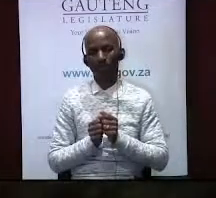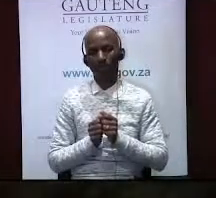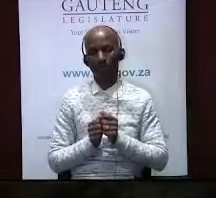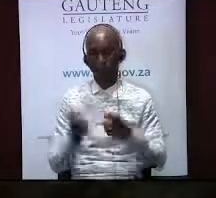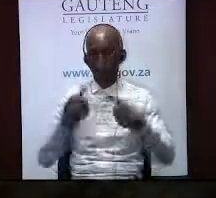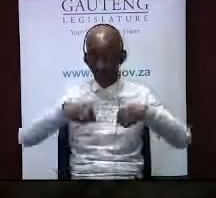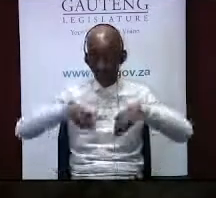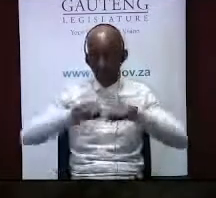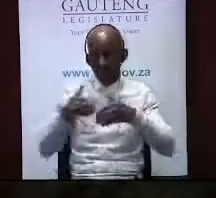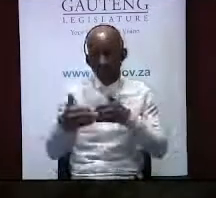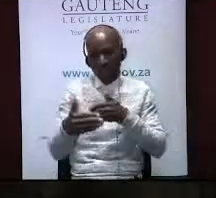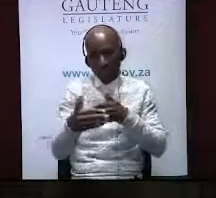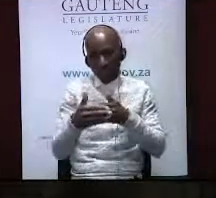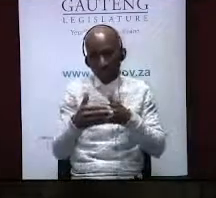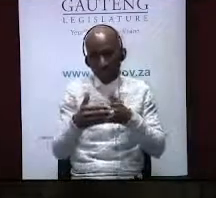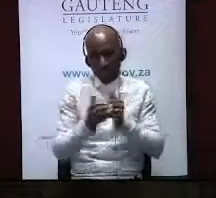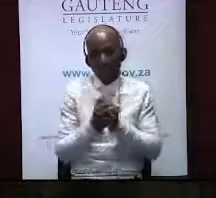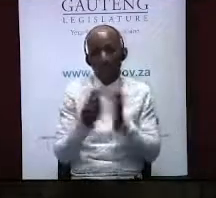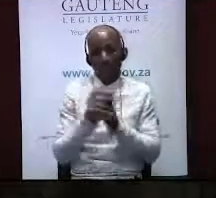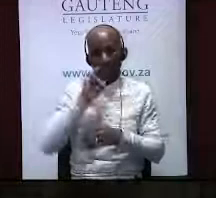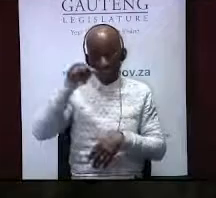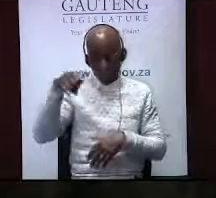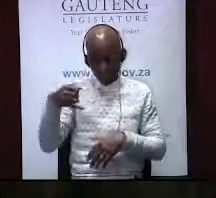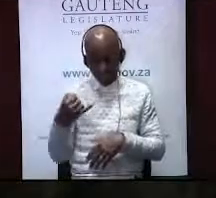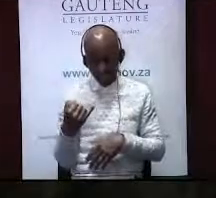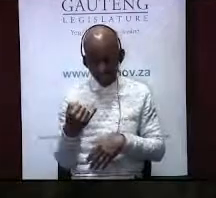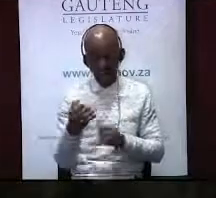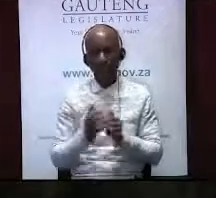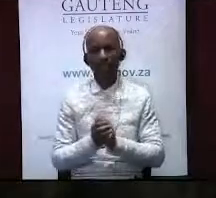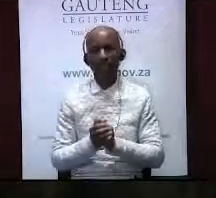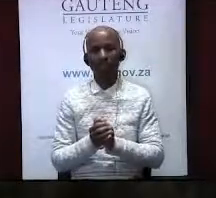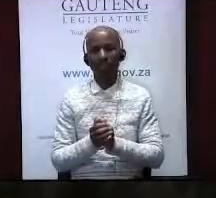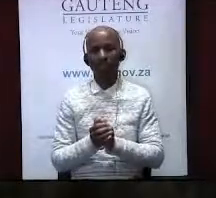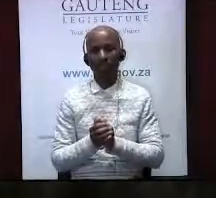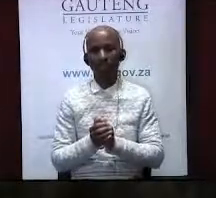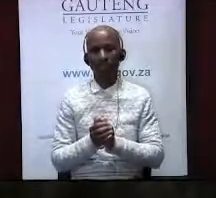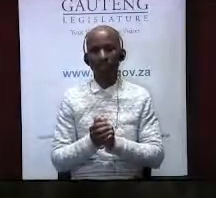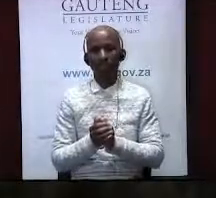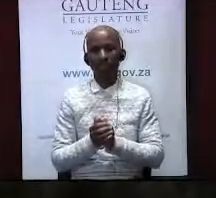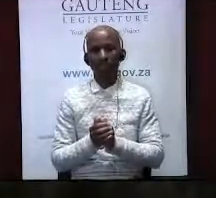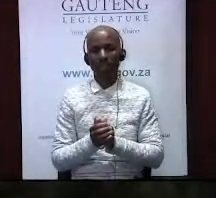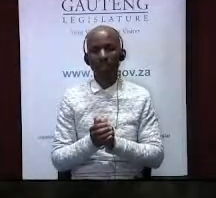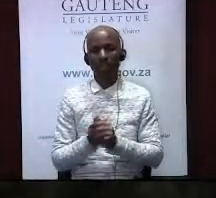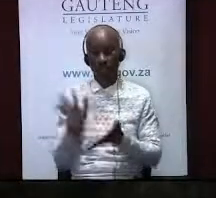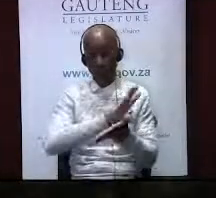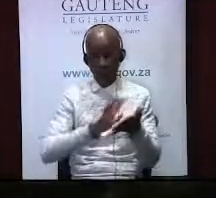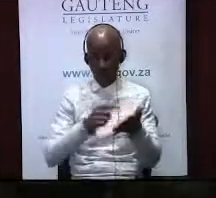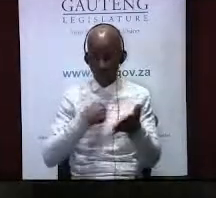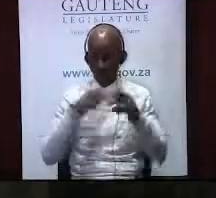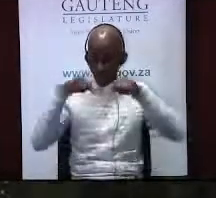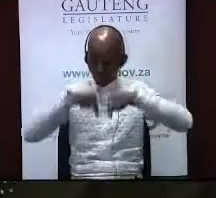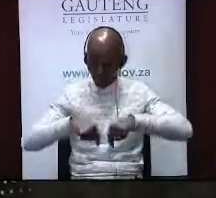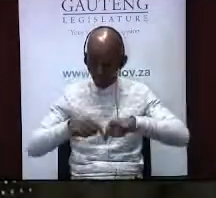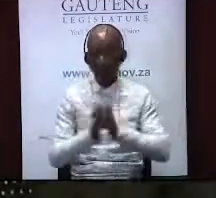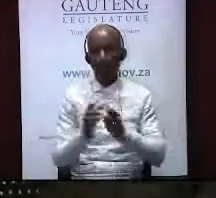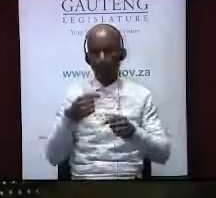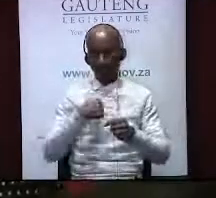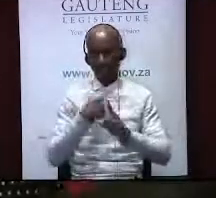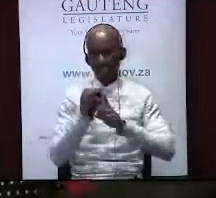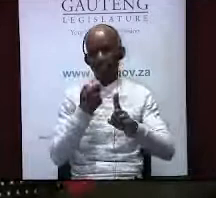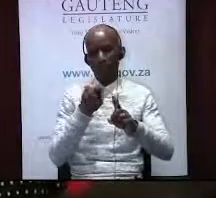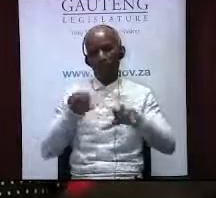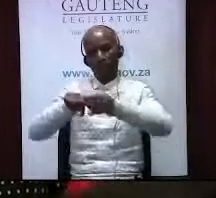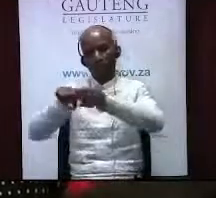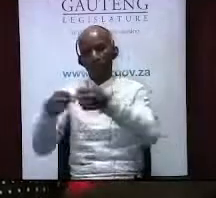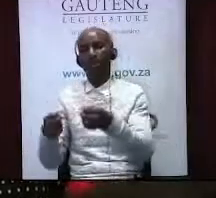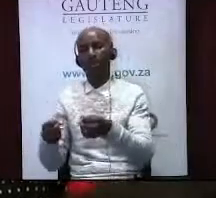I work very closely with Jay, and my testimony for today is that I've come from